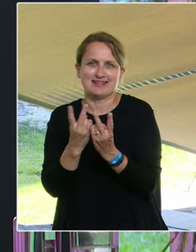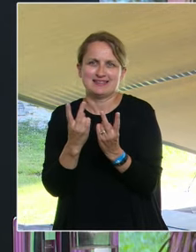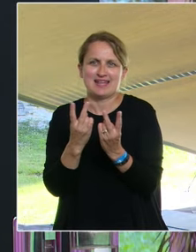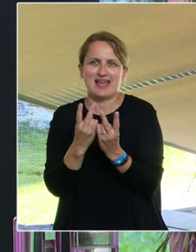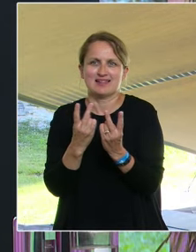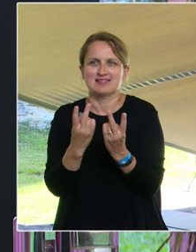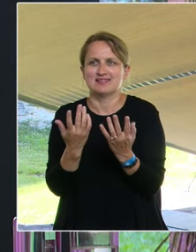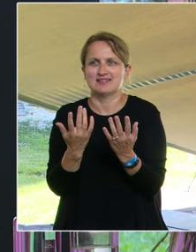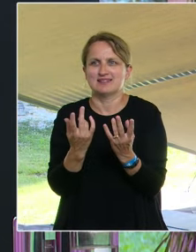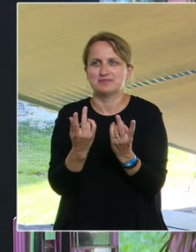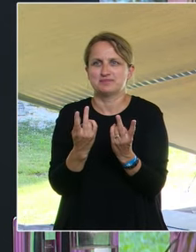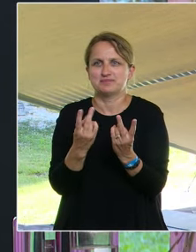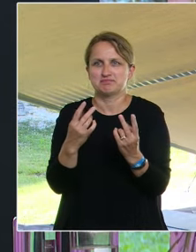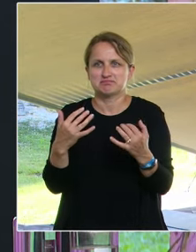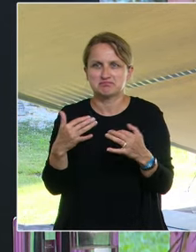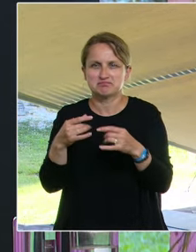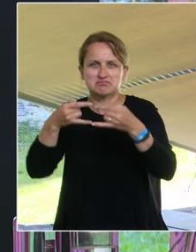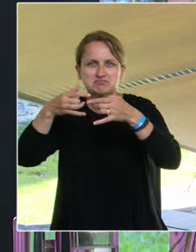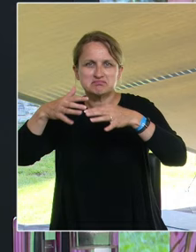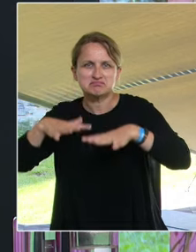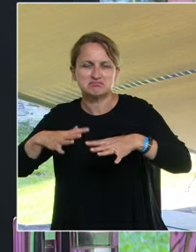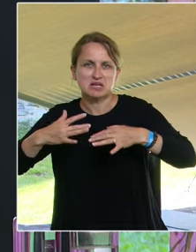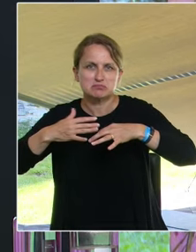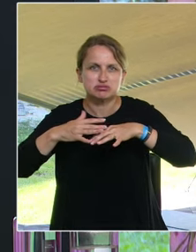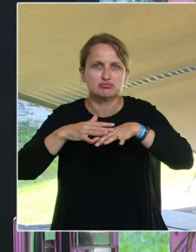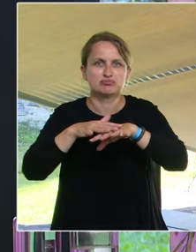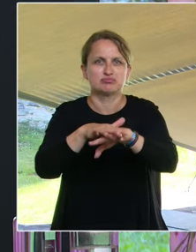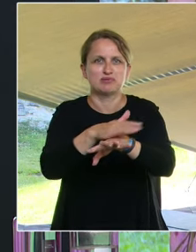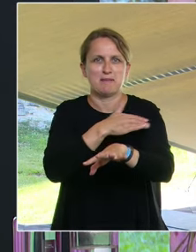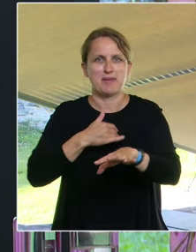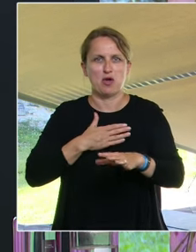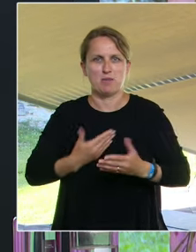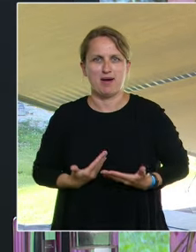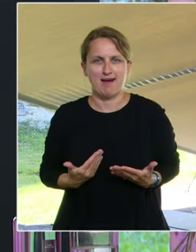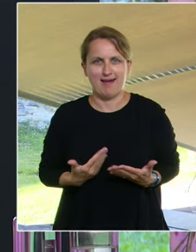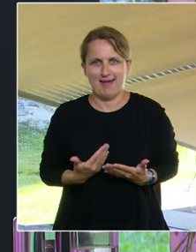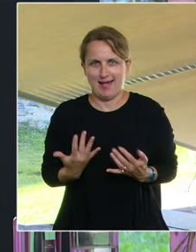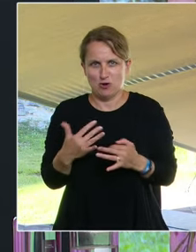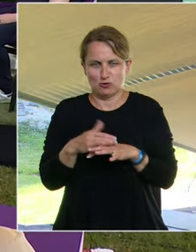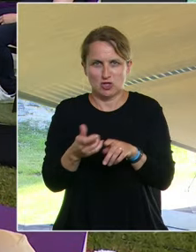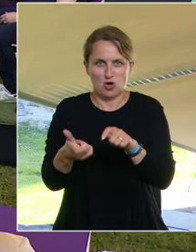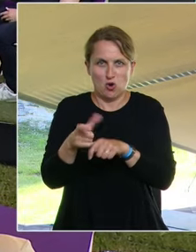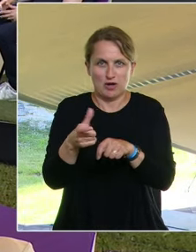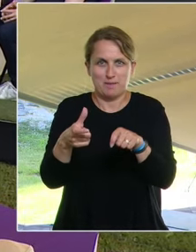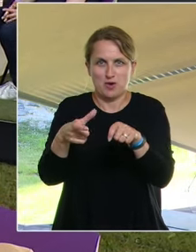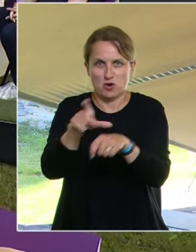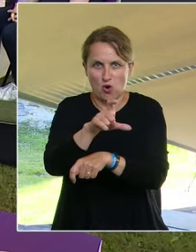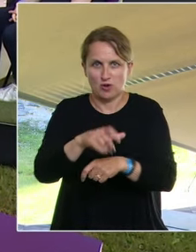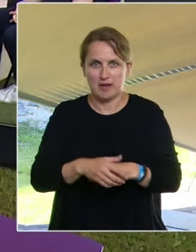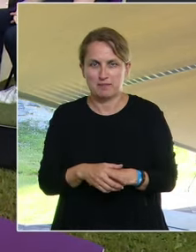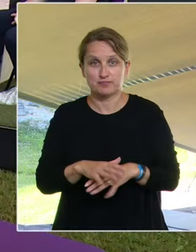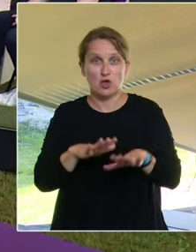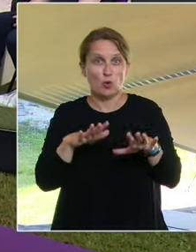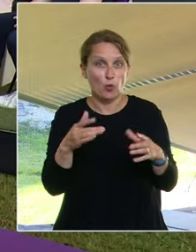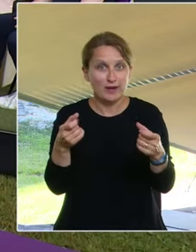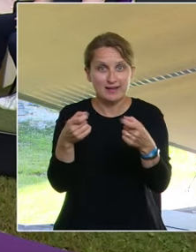semi-virtual places are becoming our lives, parts of our lives, increasingly. Meanwhile, if you don't have a digital